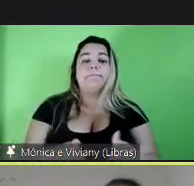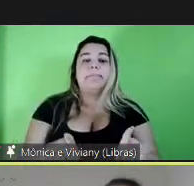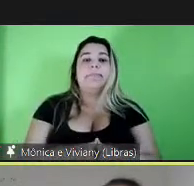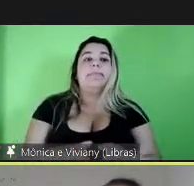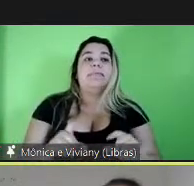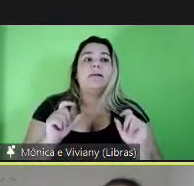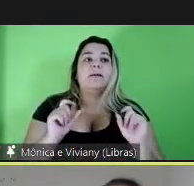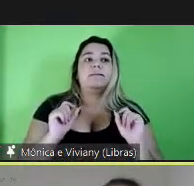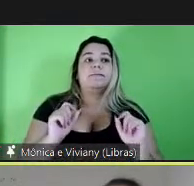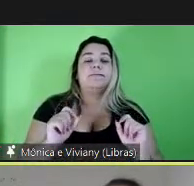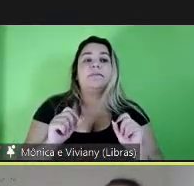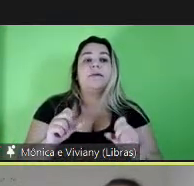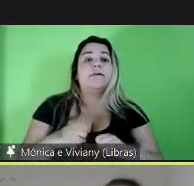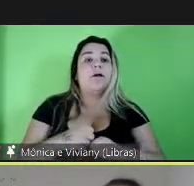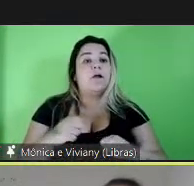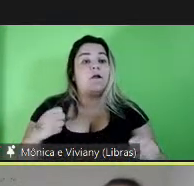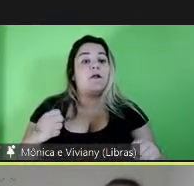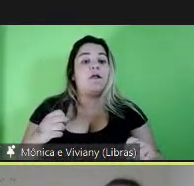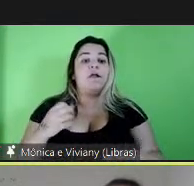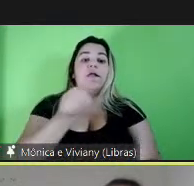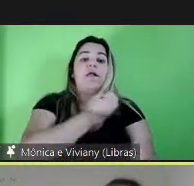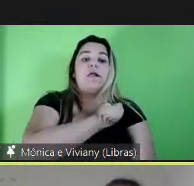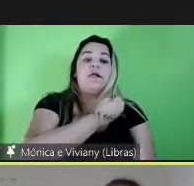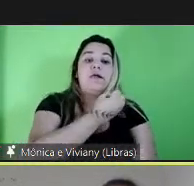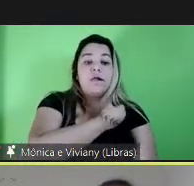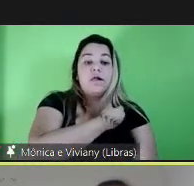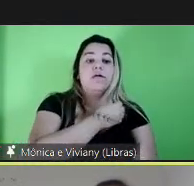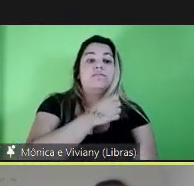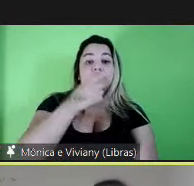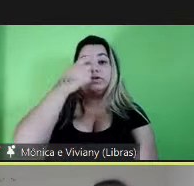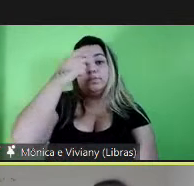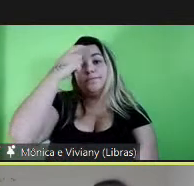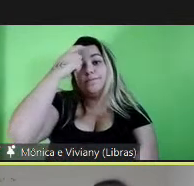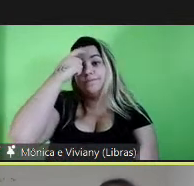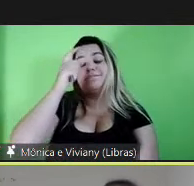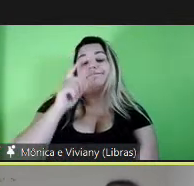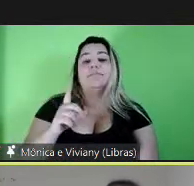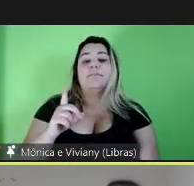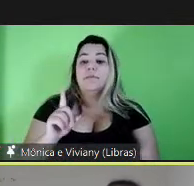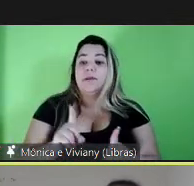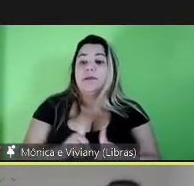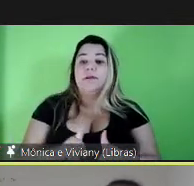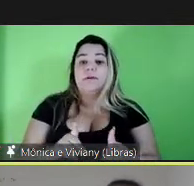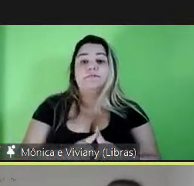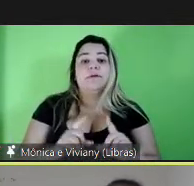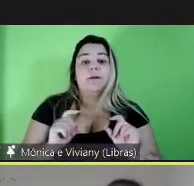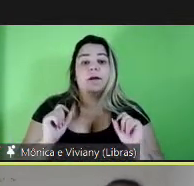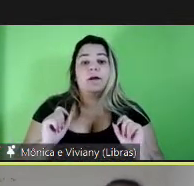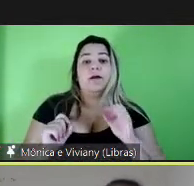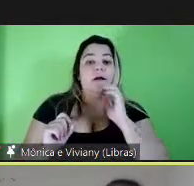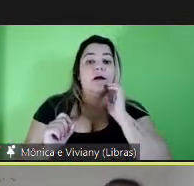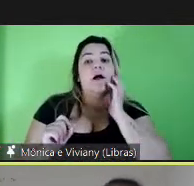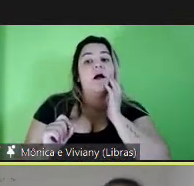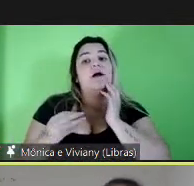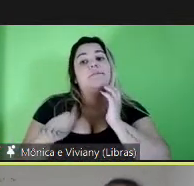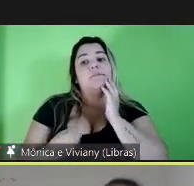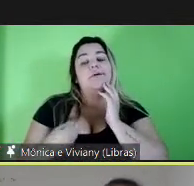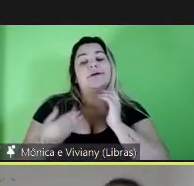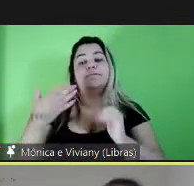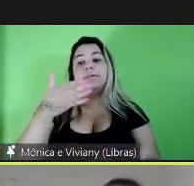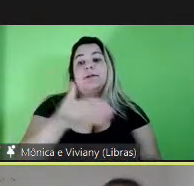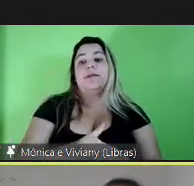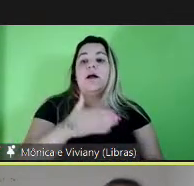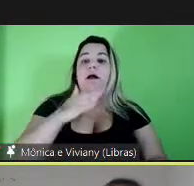and vulnerability, a great number in the population with food disorders, which